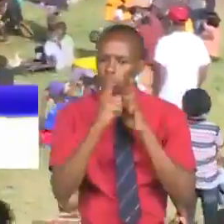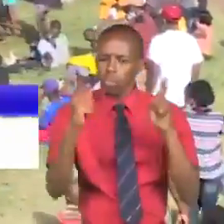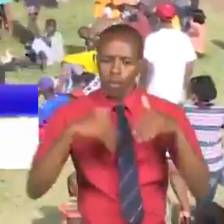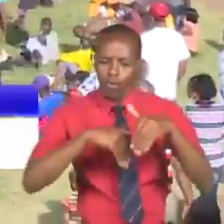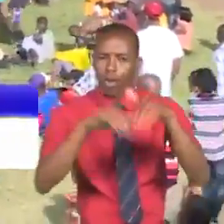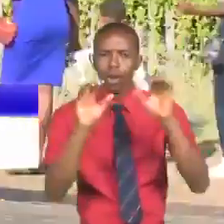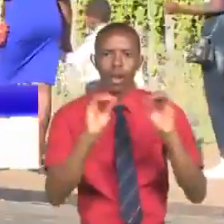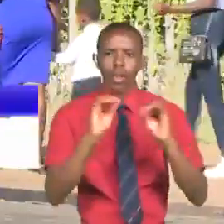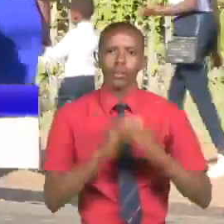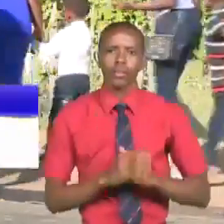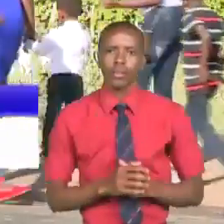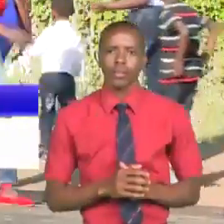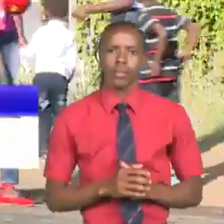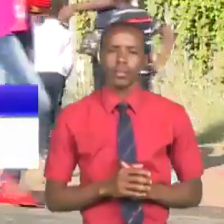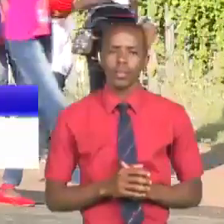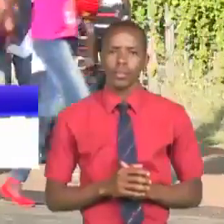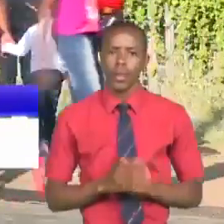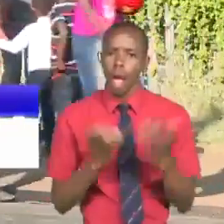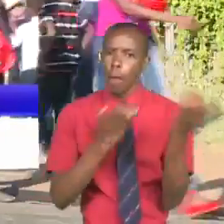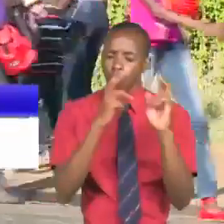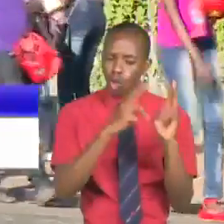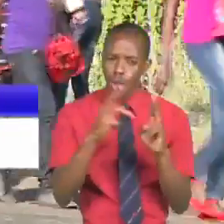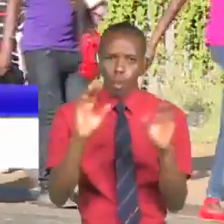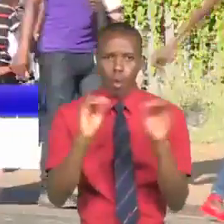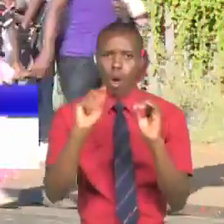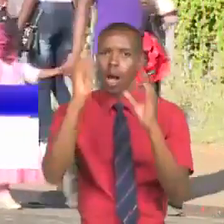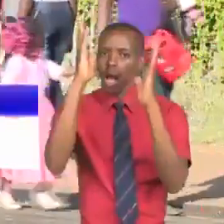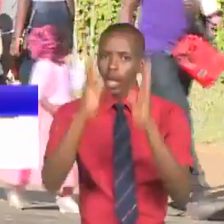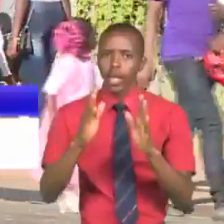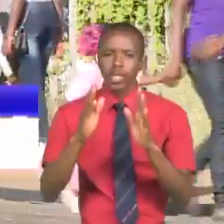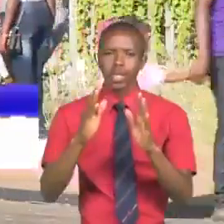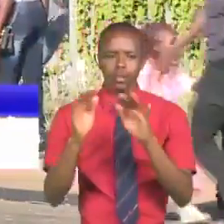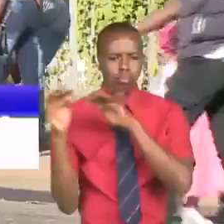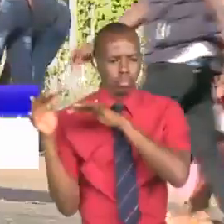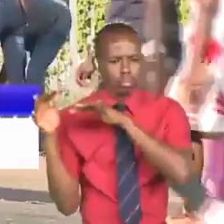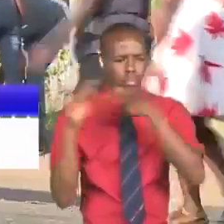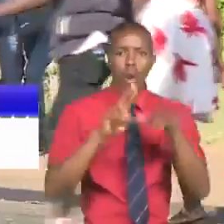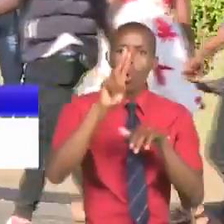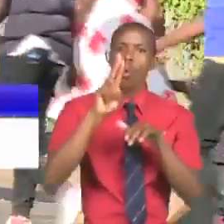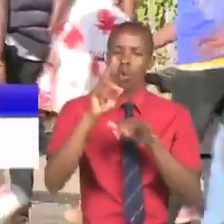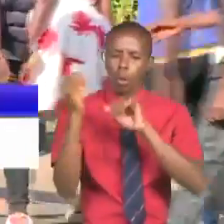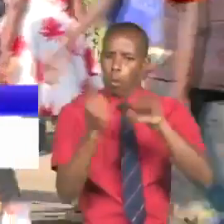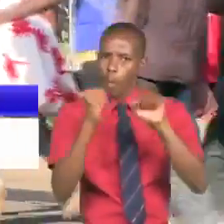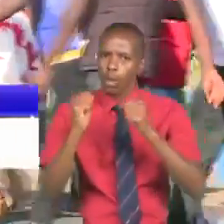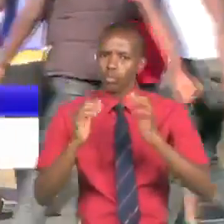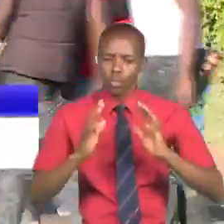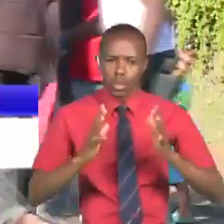social distancing. Business as usual, as Kenyans have flocked here at Uhuru Park to celebrate the